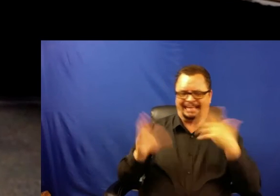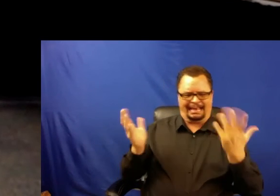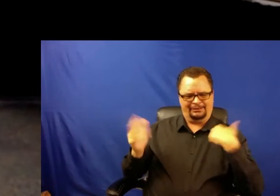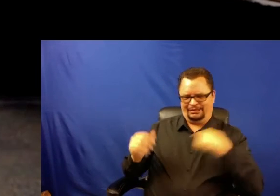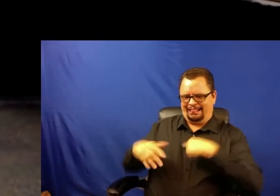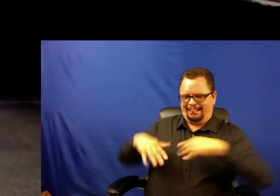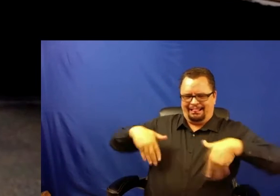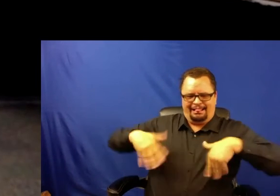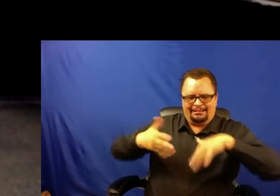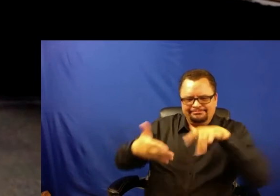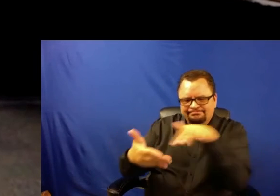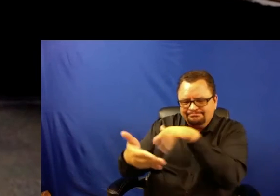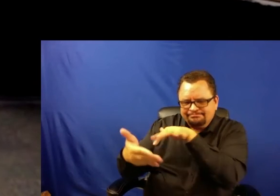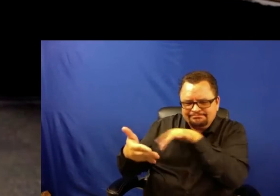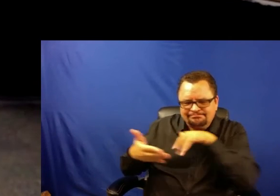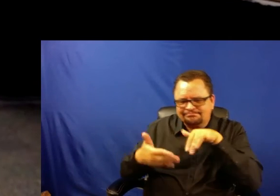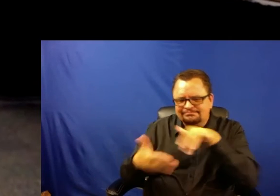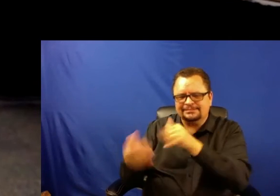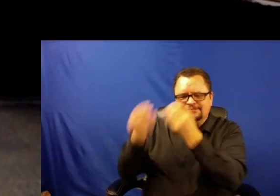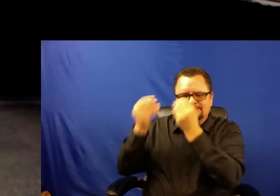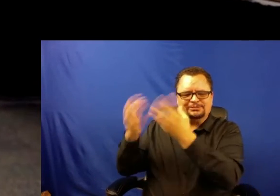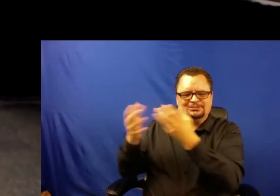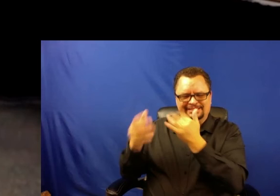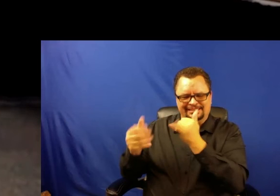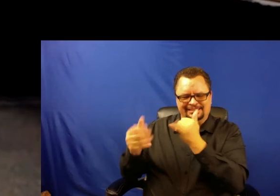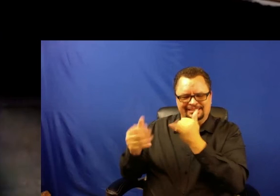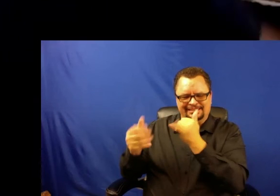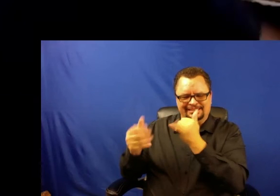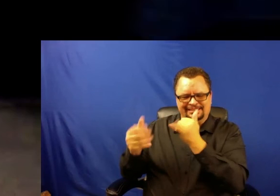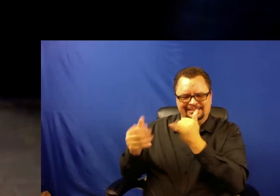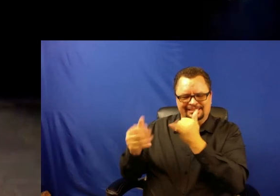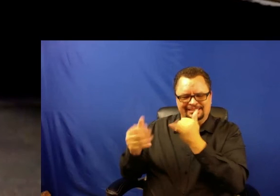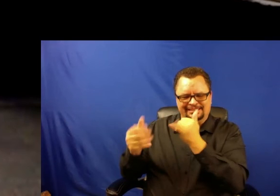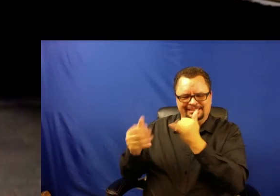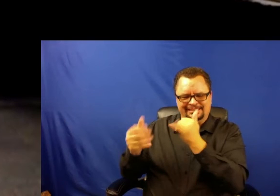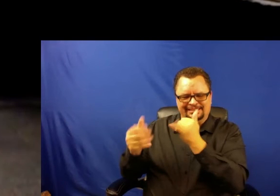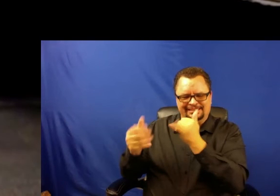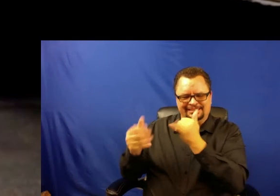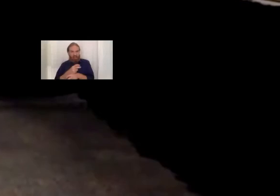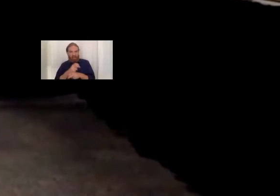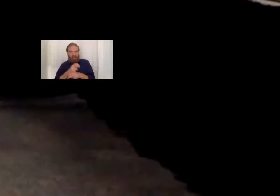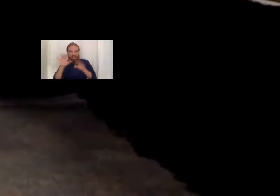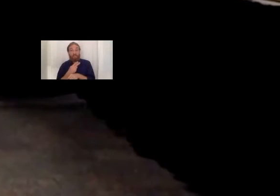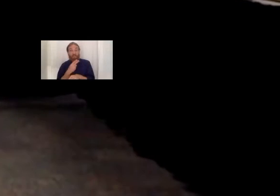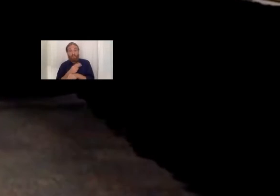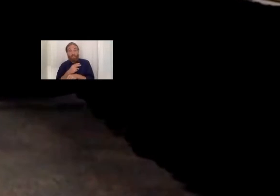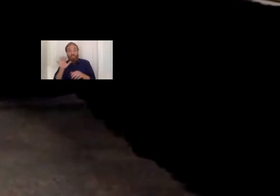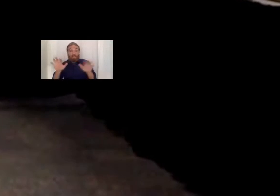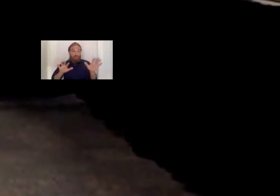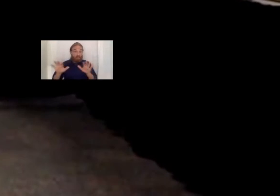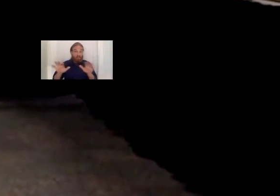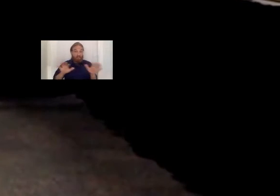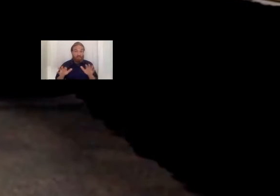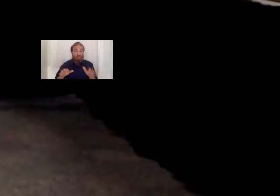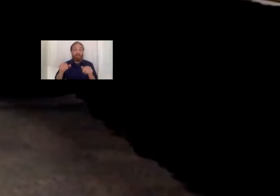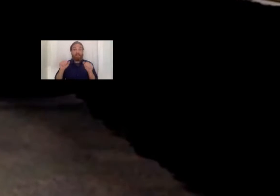to take them out and then use numbers that are less than 10. But we could take a look at that, definitely. Understood. Thank you.